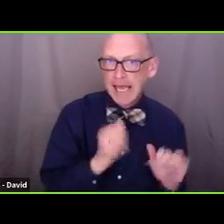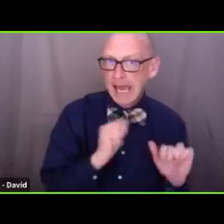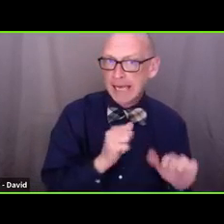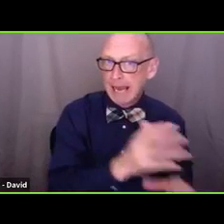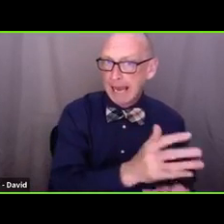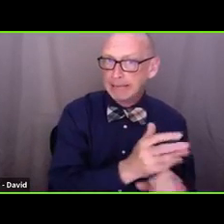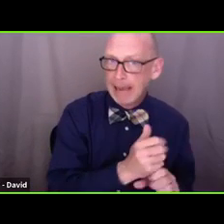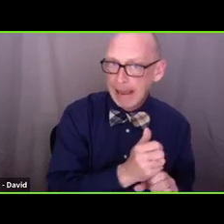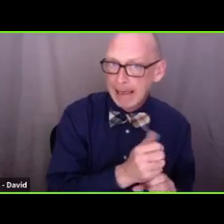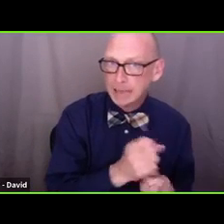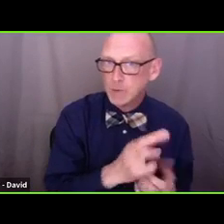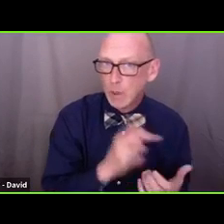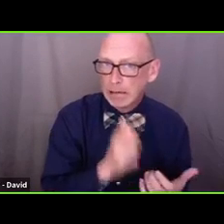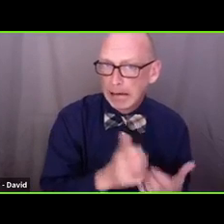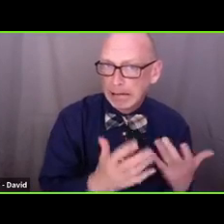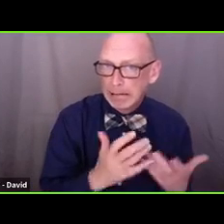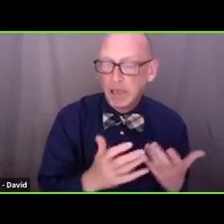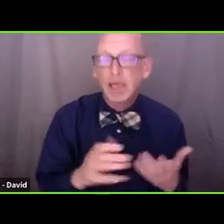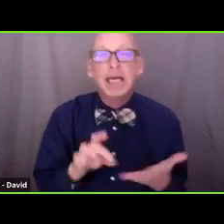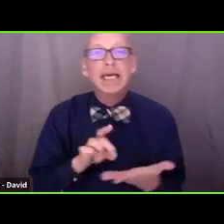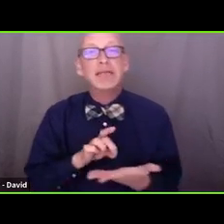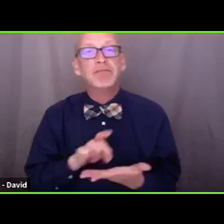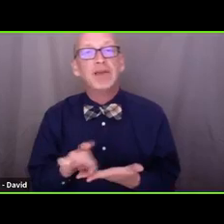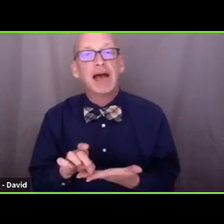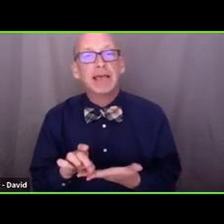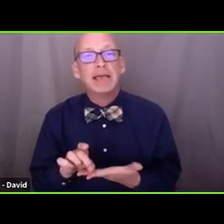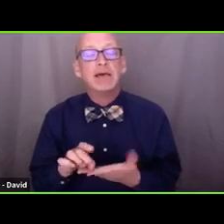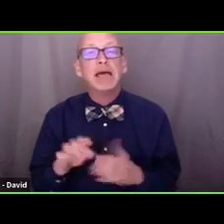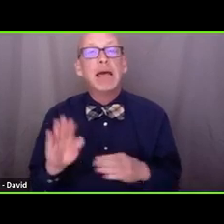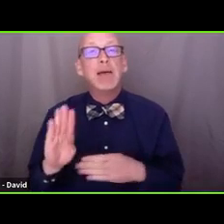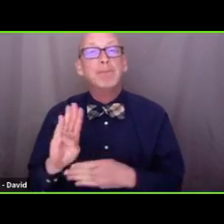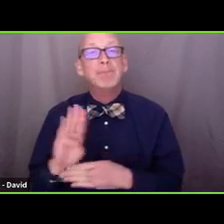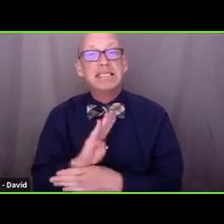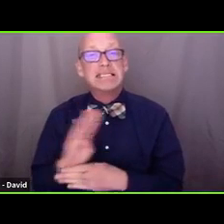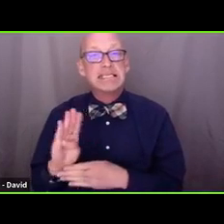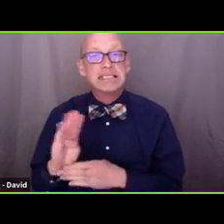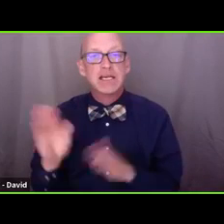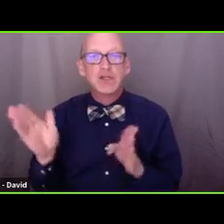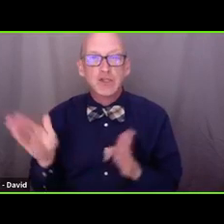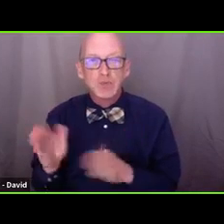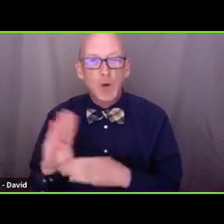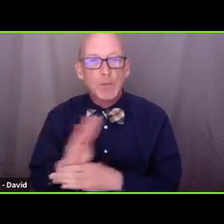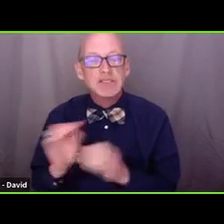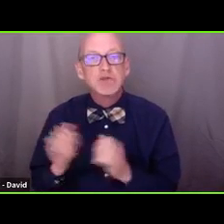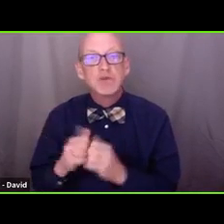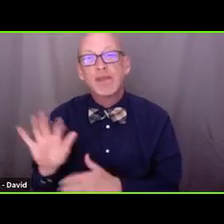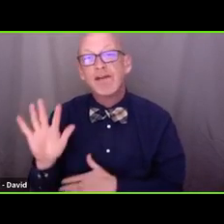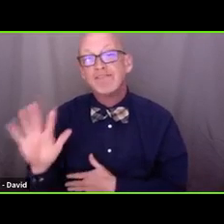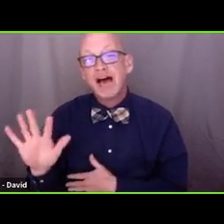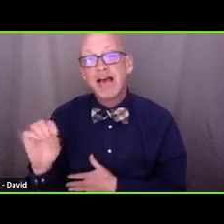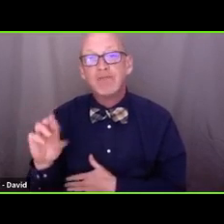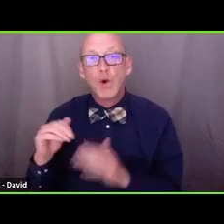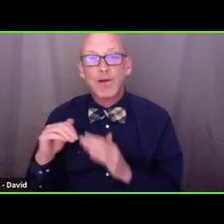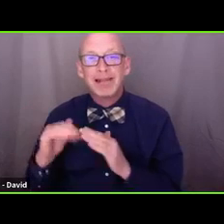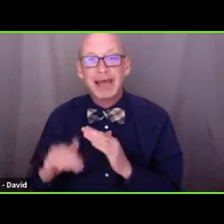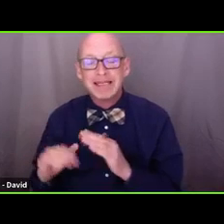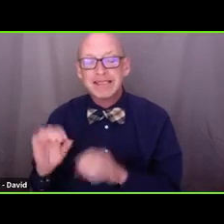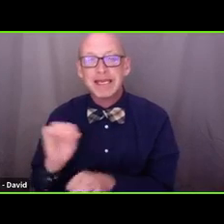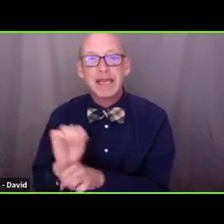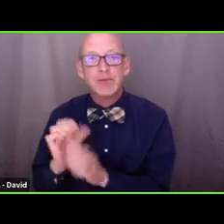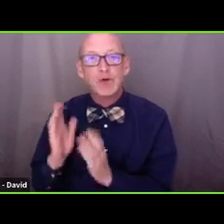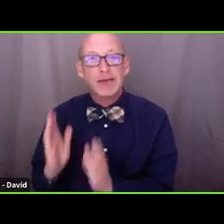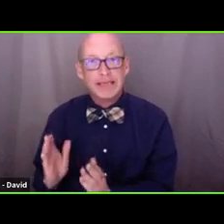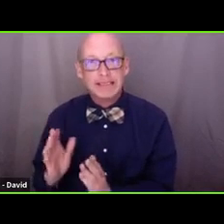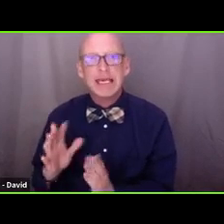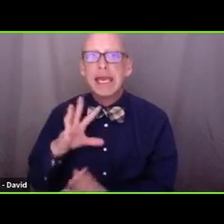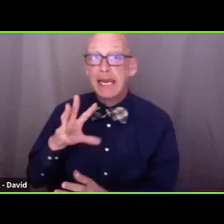hands on? This is defined as businesses, small scale businesses with 5 or fewer employees, including